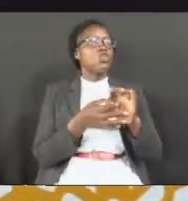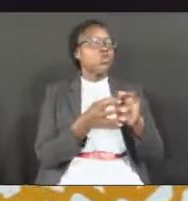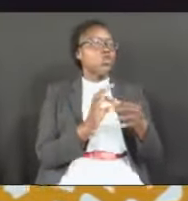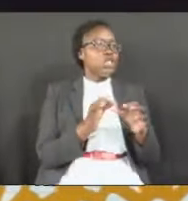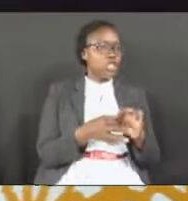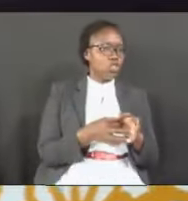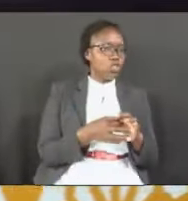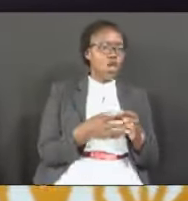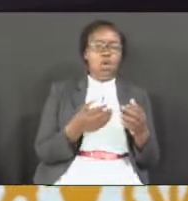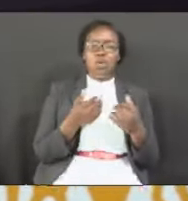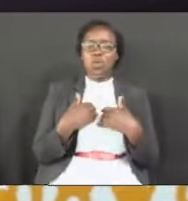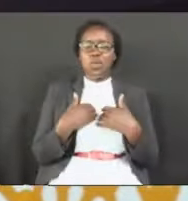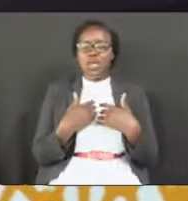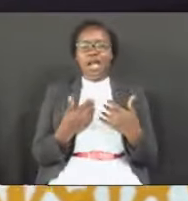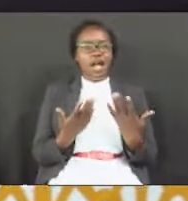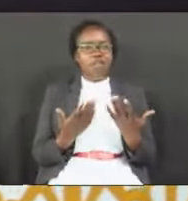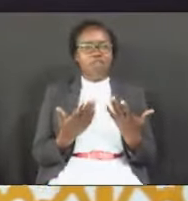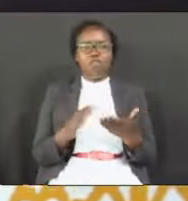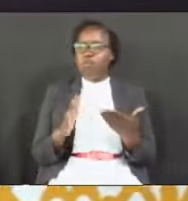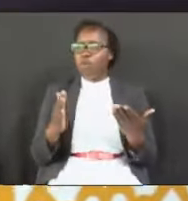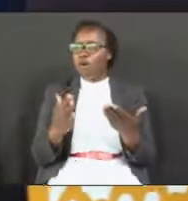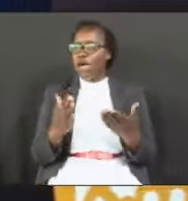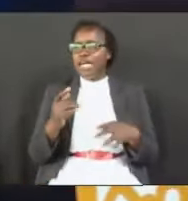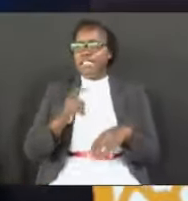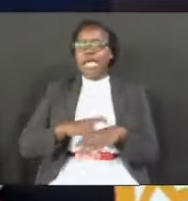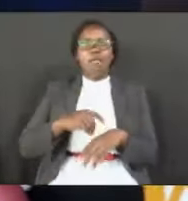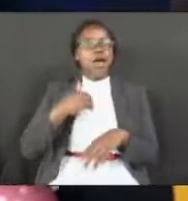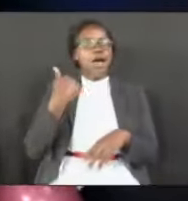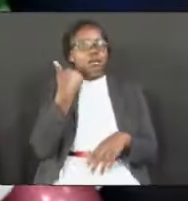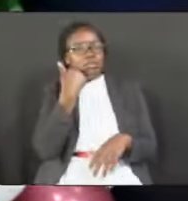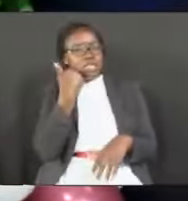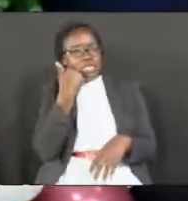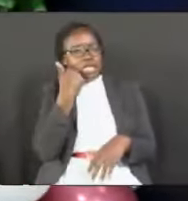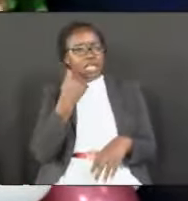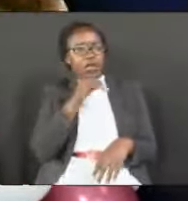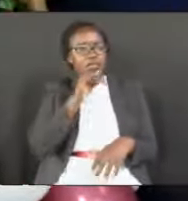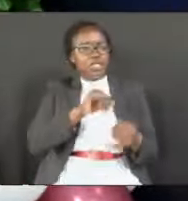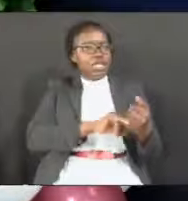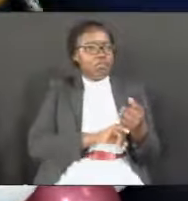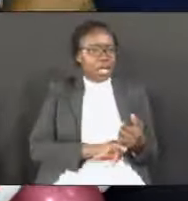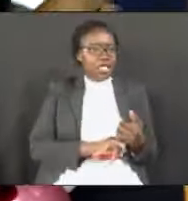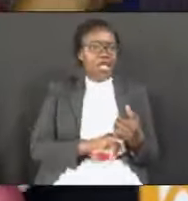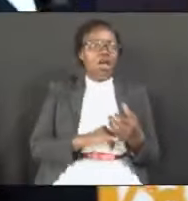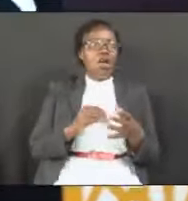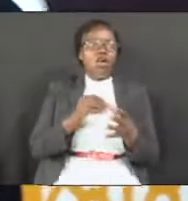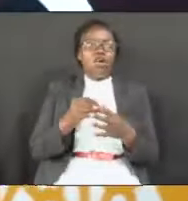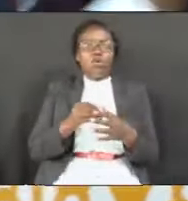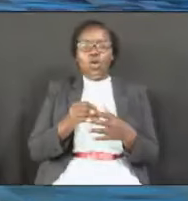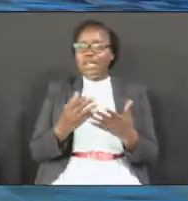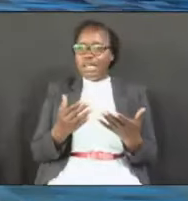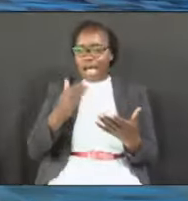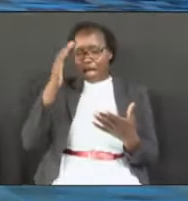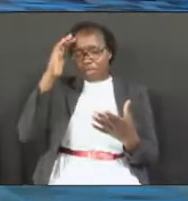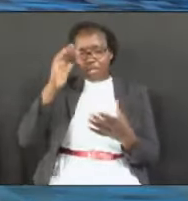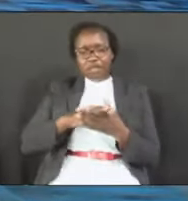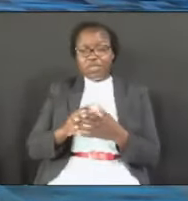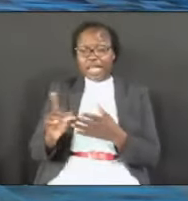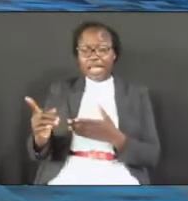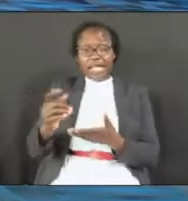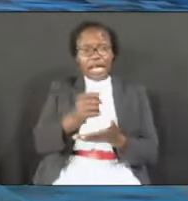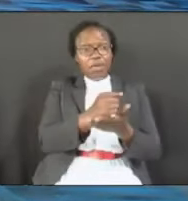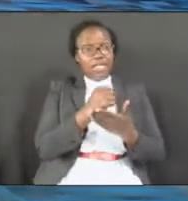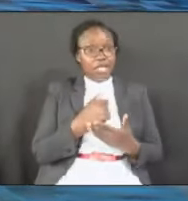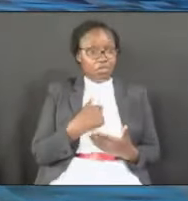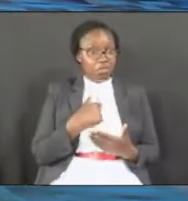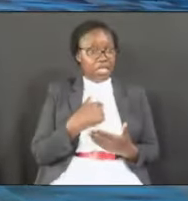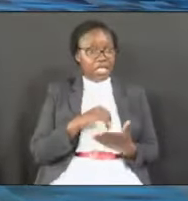we have welfare issues. So when I'm sick, when my son is marrying, when I'm believed, they can come through for me. This is